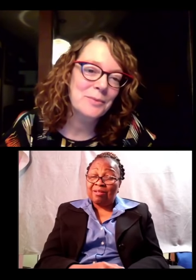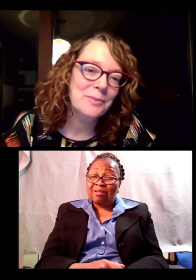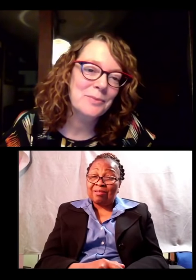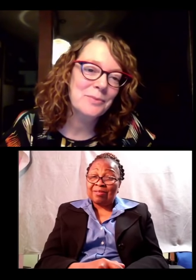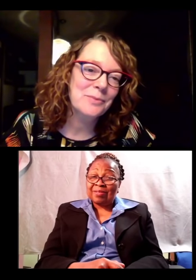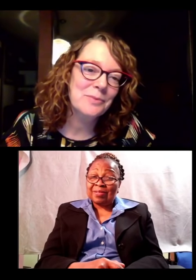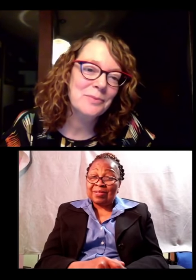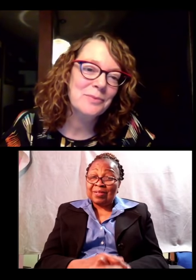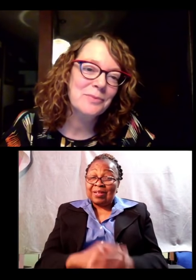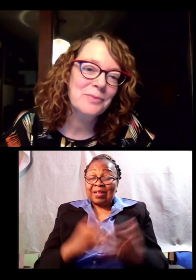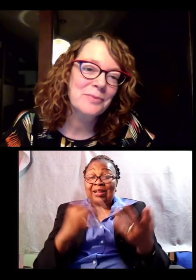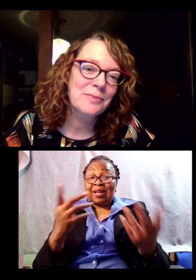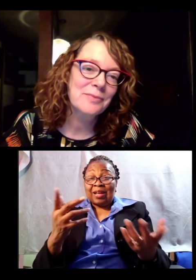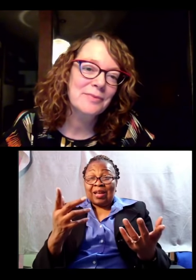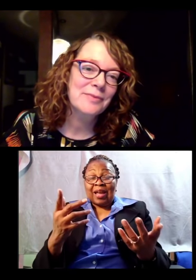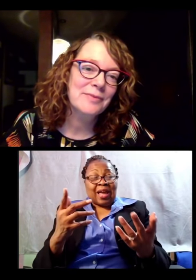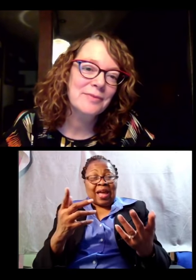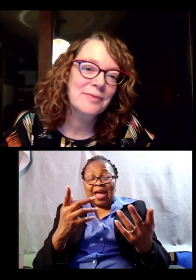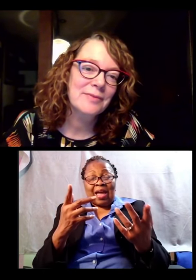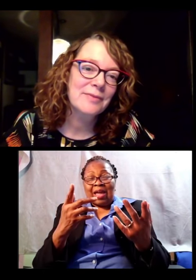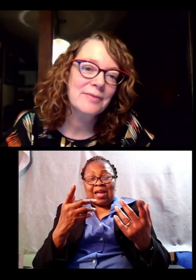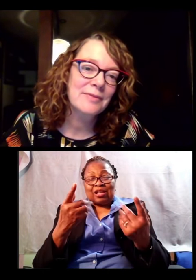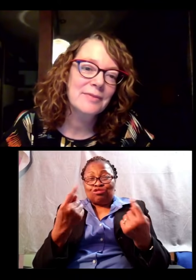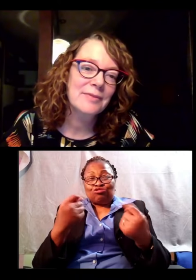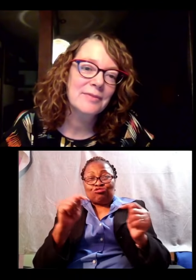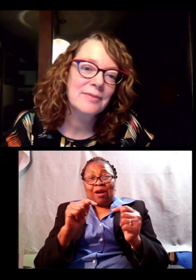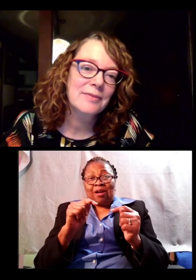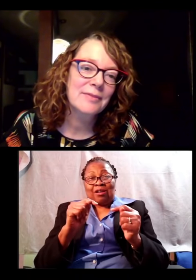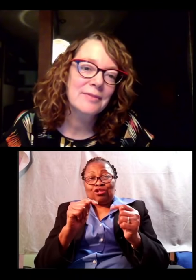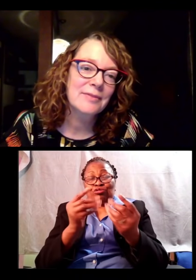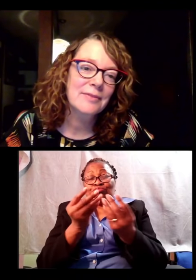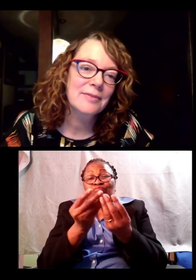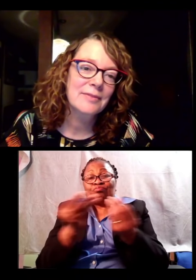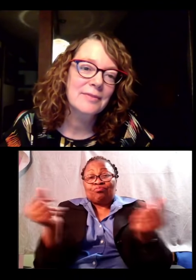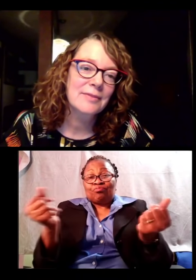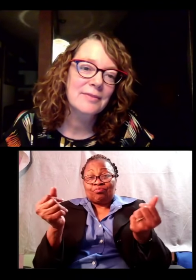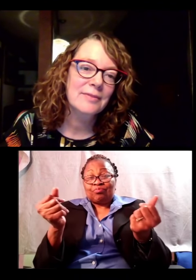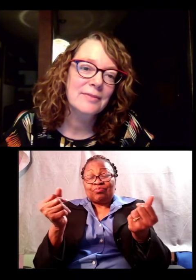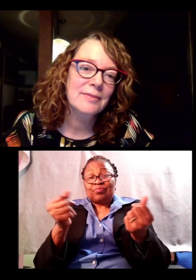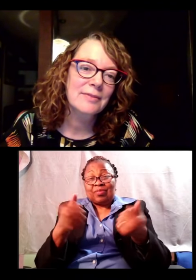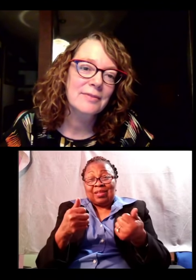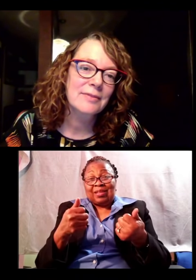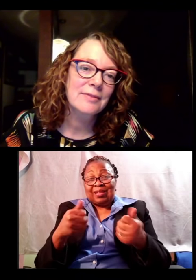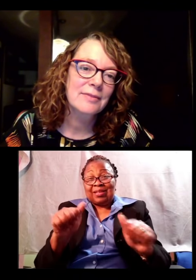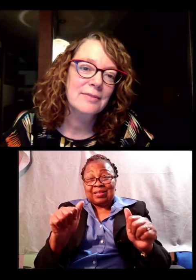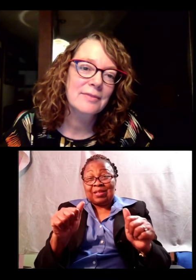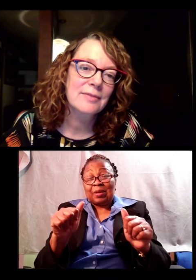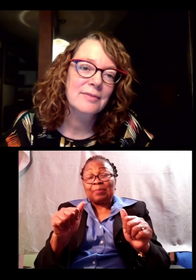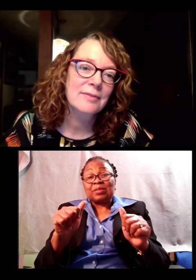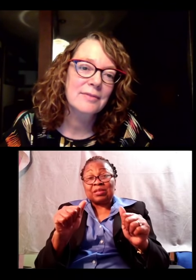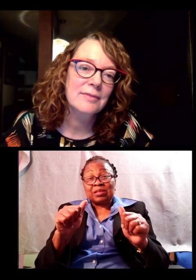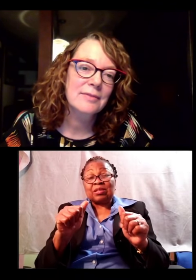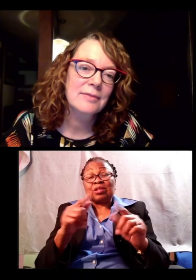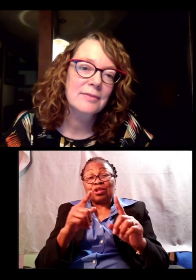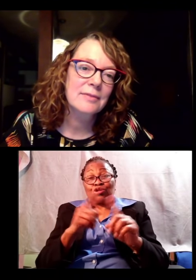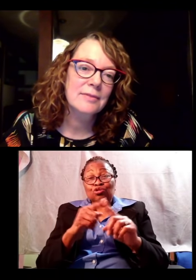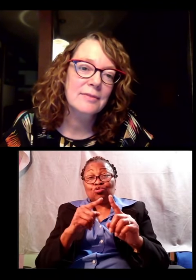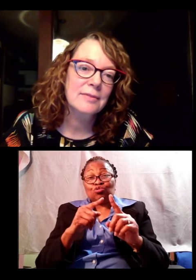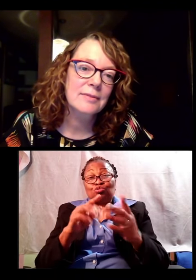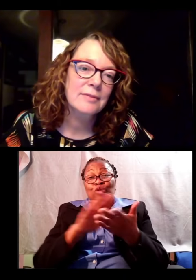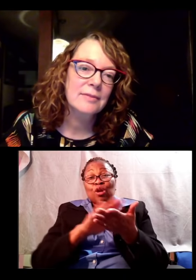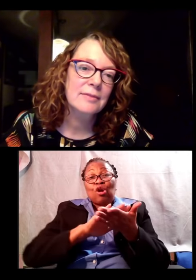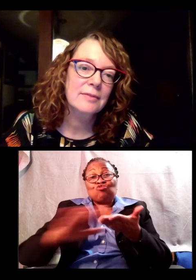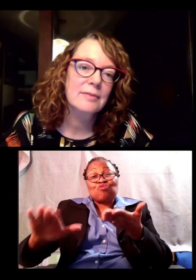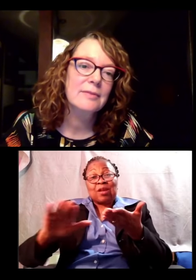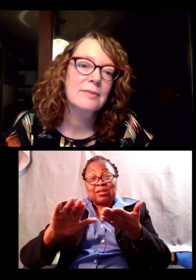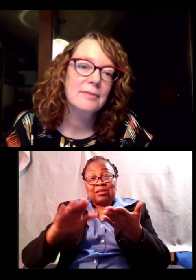and foil the attempts of people who want America to fail, foil the attempts to erase the category